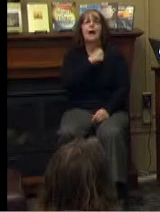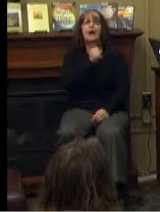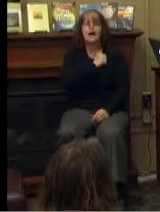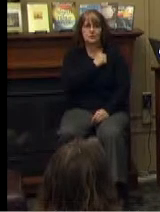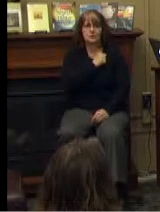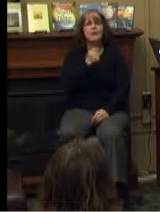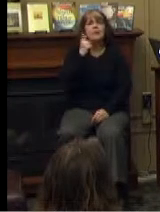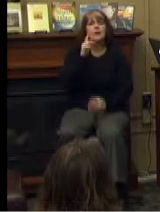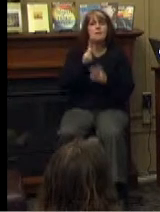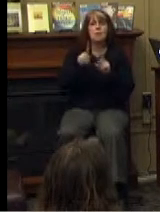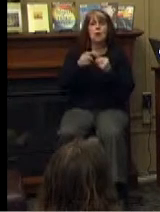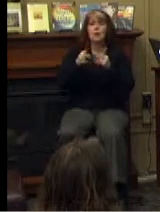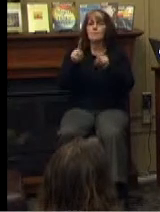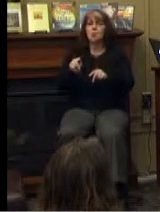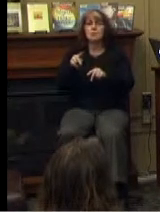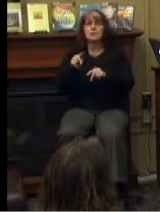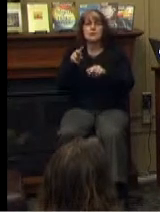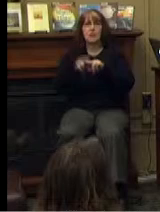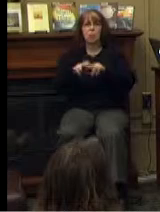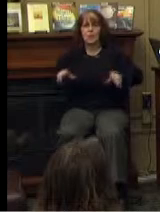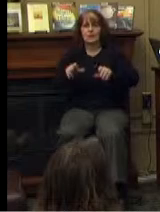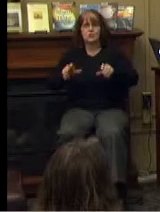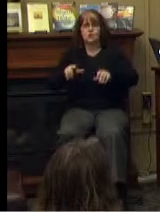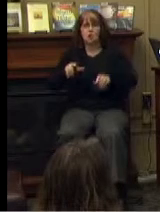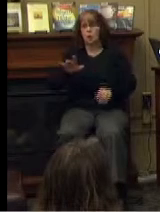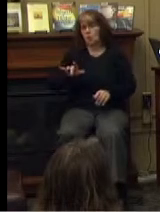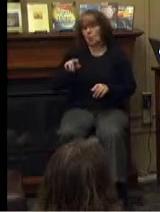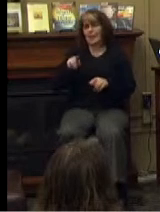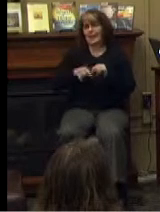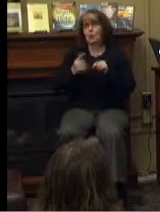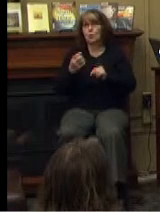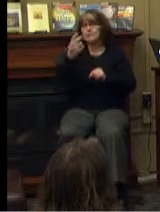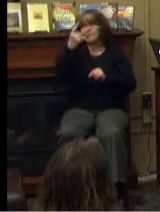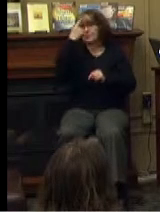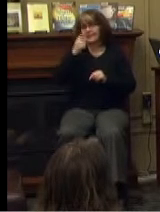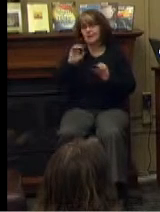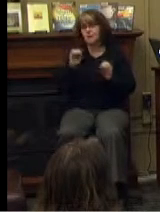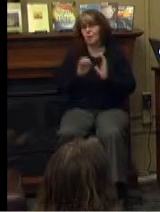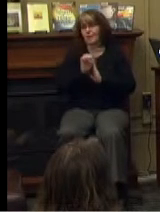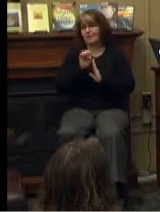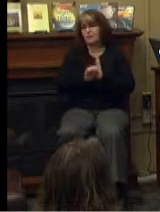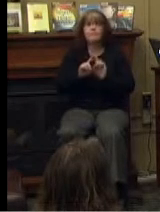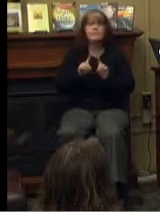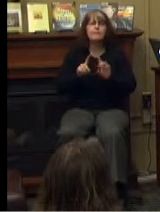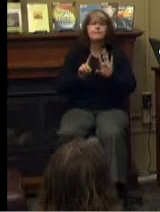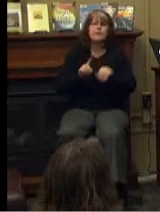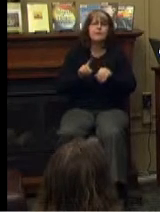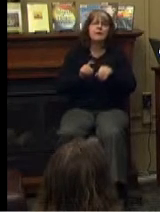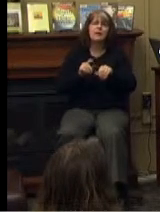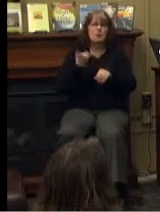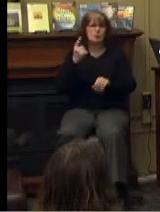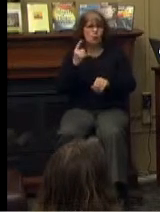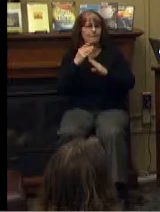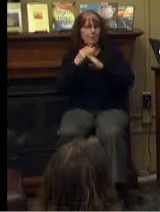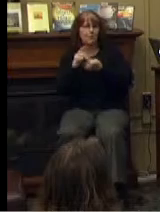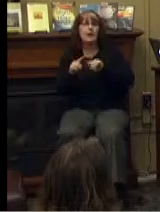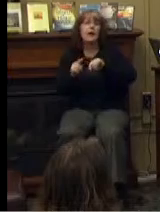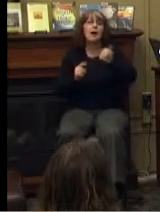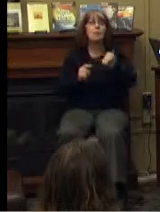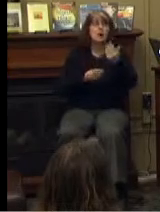or in a wheelchair and can't get upstairs because there's no elevator. But there are many other ways that there are barriers. So